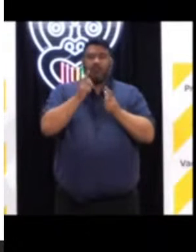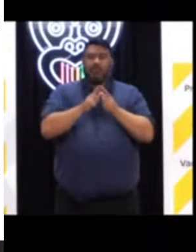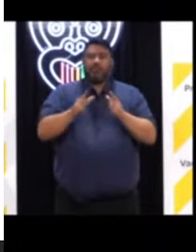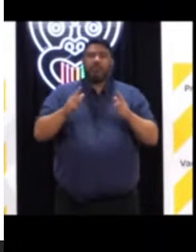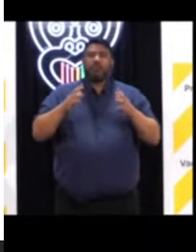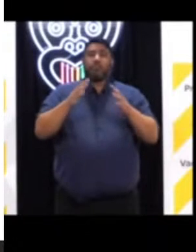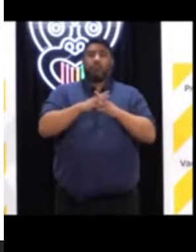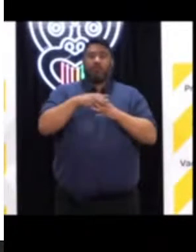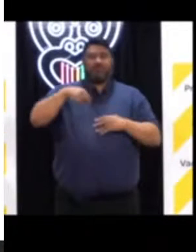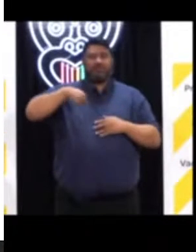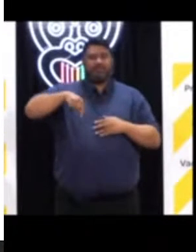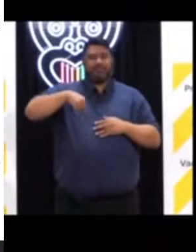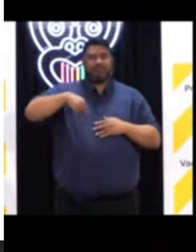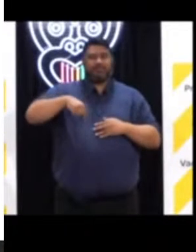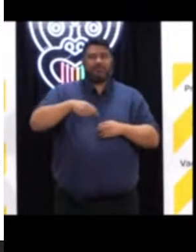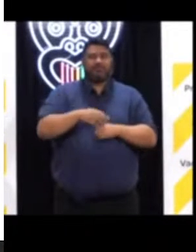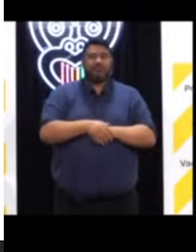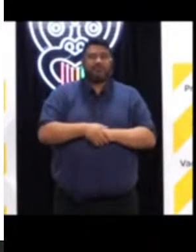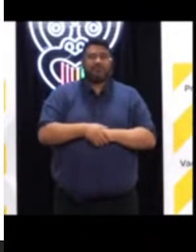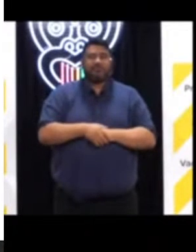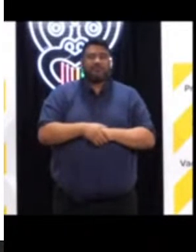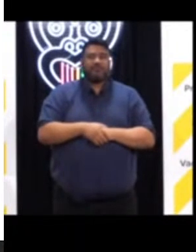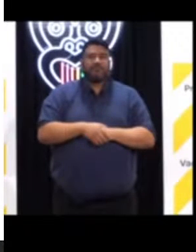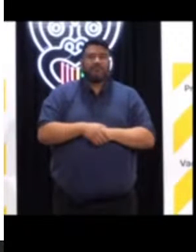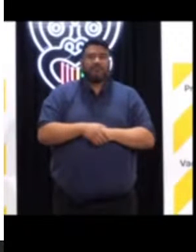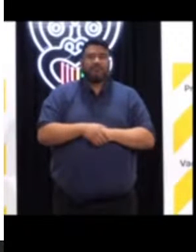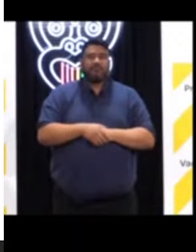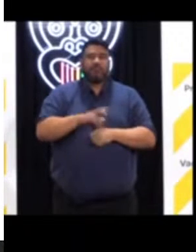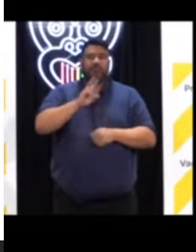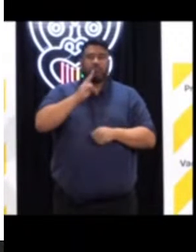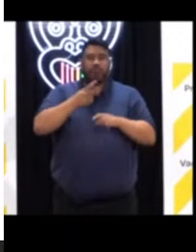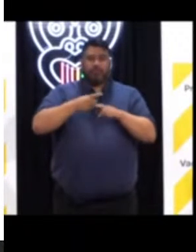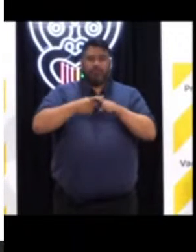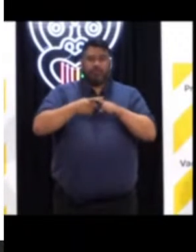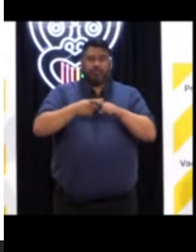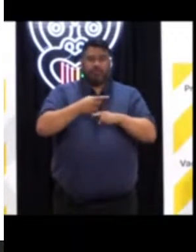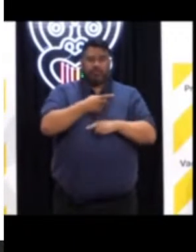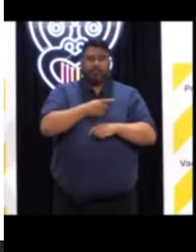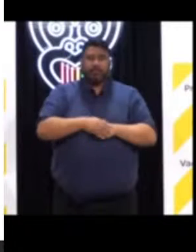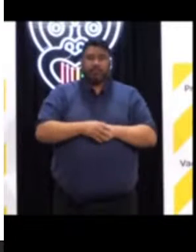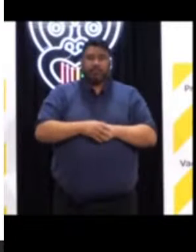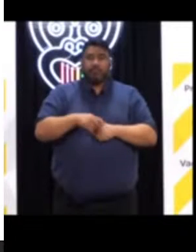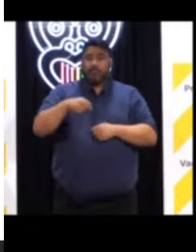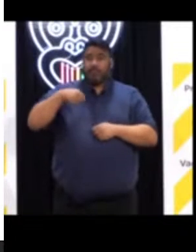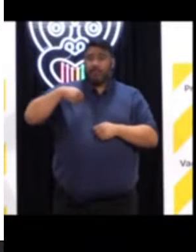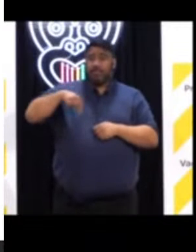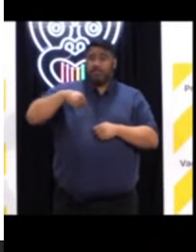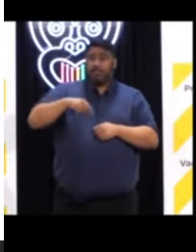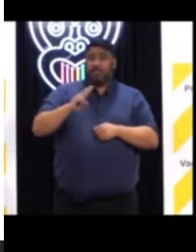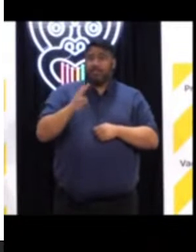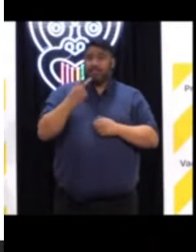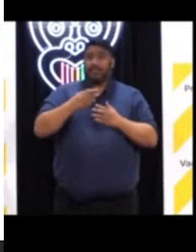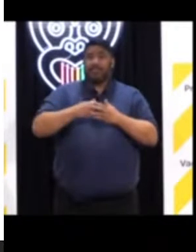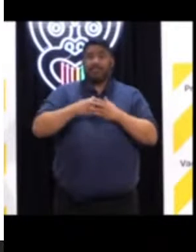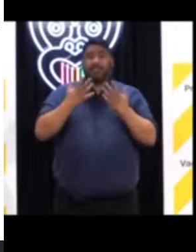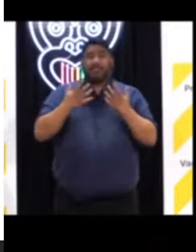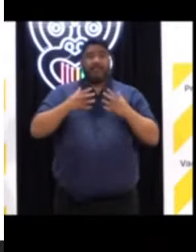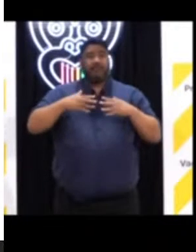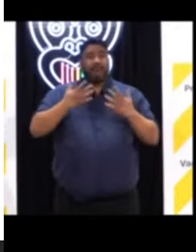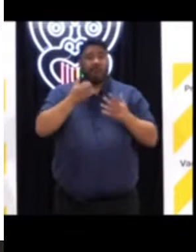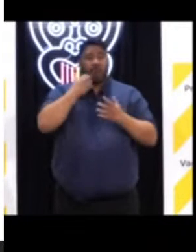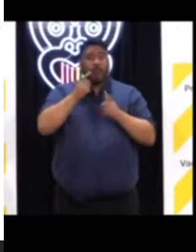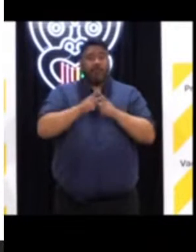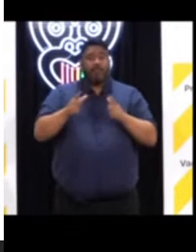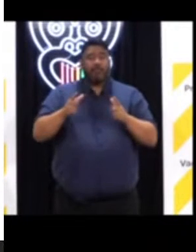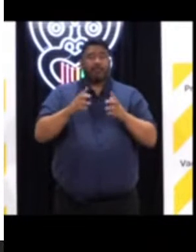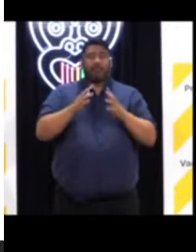ko te wihi o te reo Māori. We're in the second day, as you know, of te wihi o te reo Māori, Māori Language Week. Kia kaha te